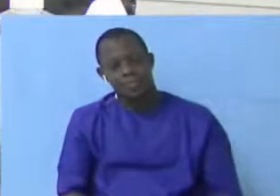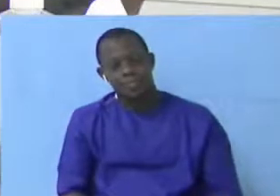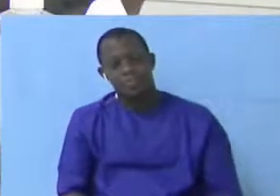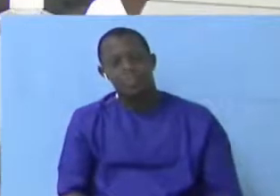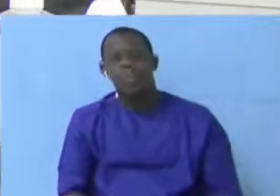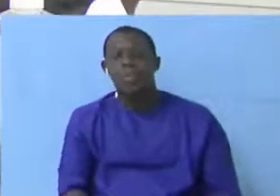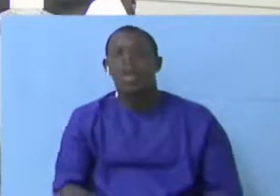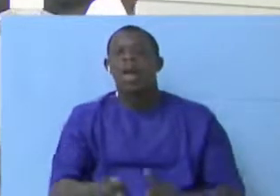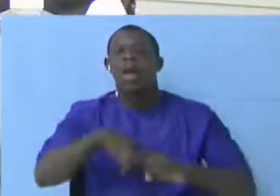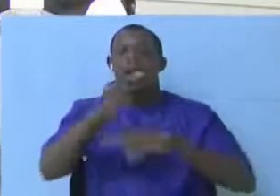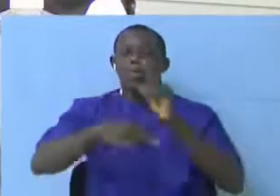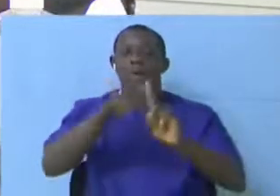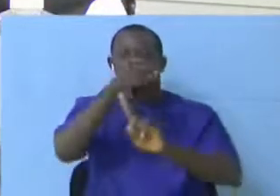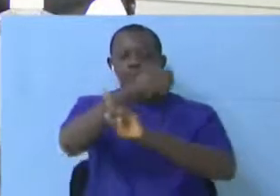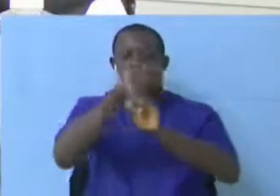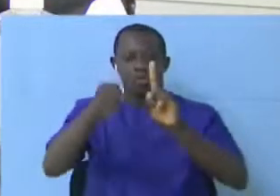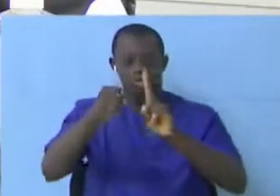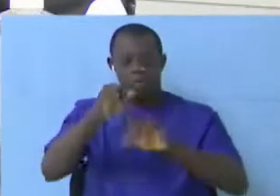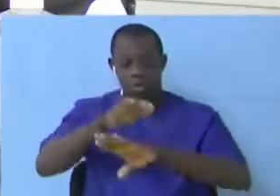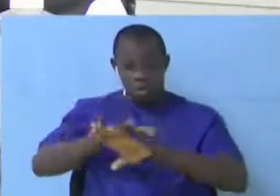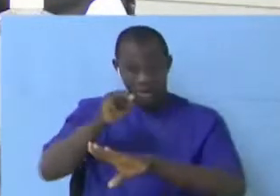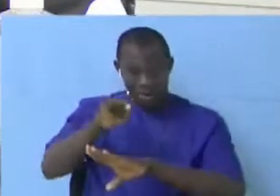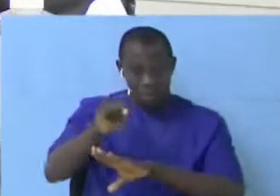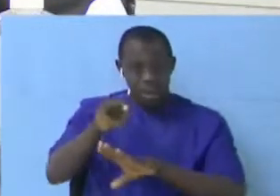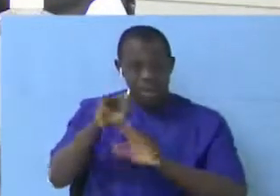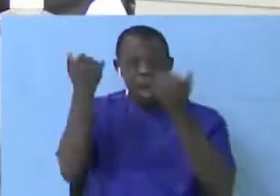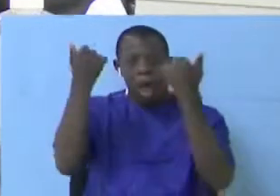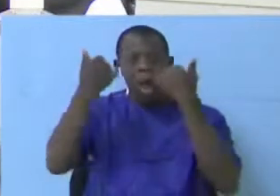As to the situation on that case file.